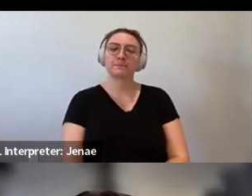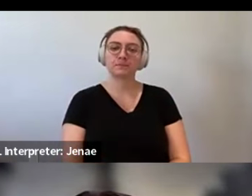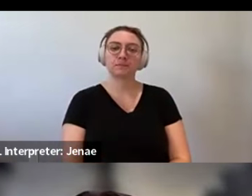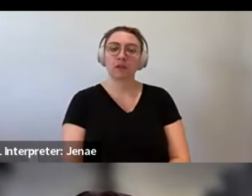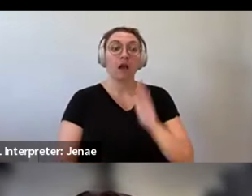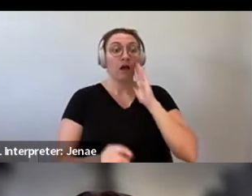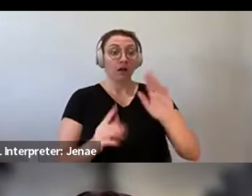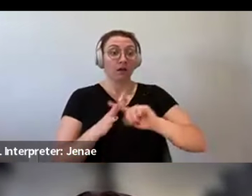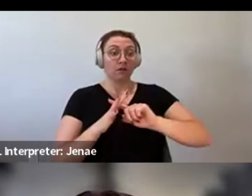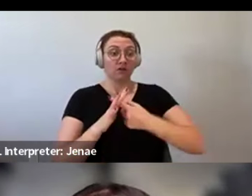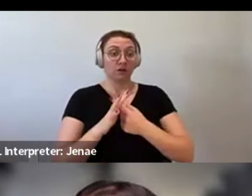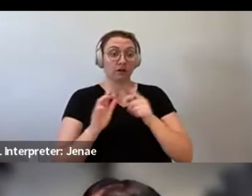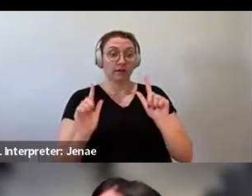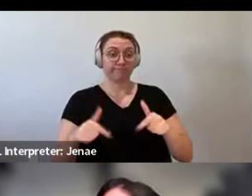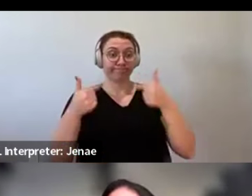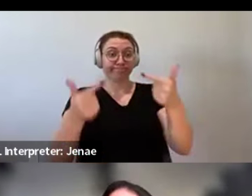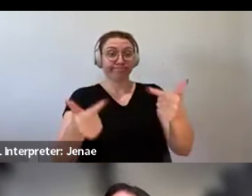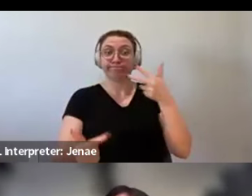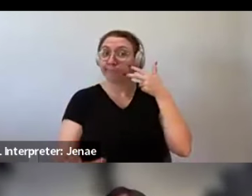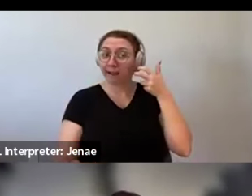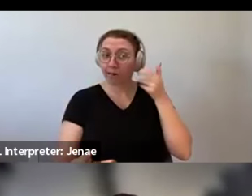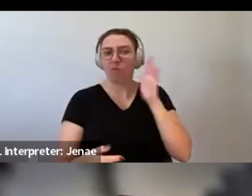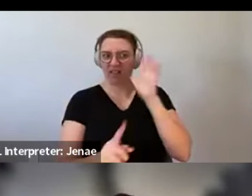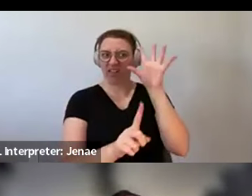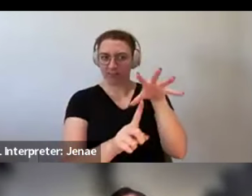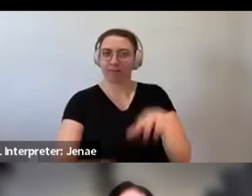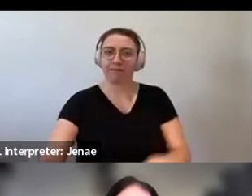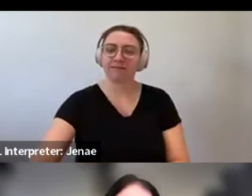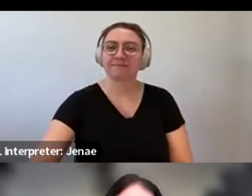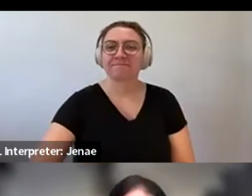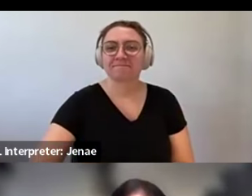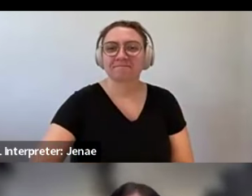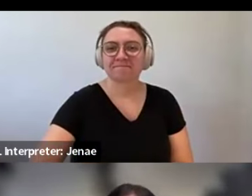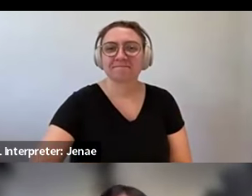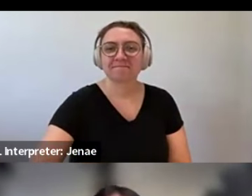start off by spotlighting Michael Mercado.